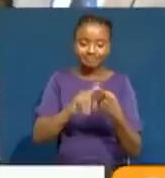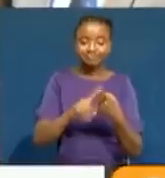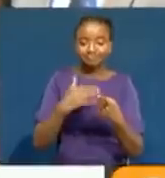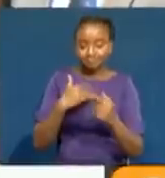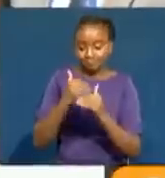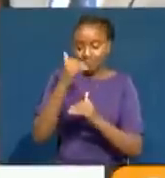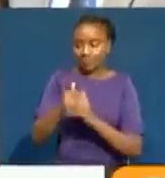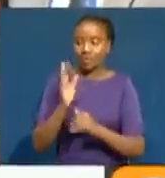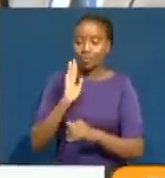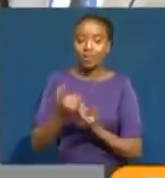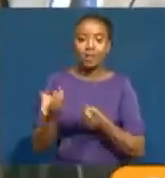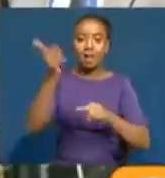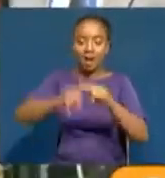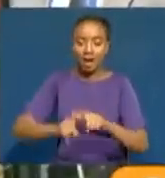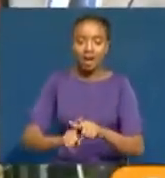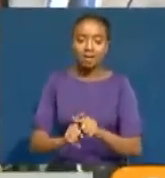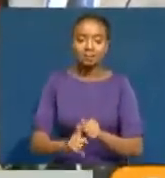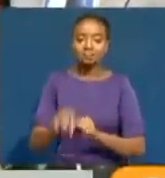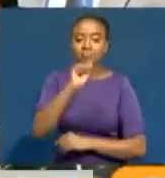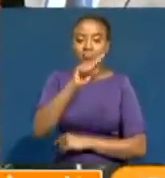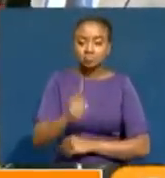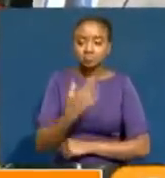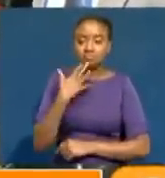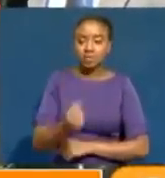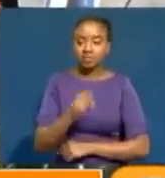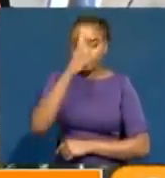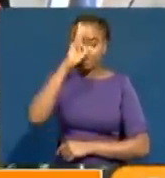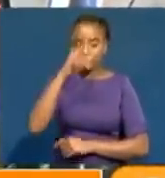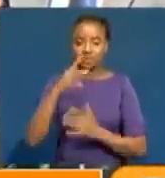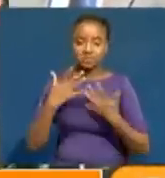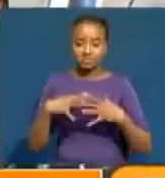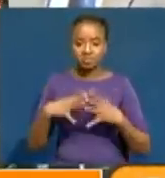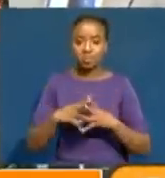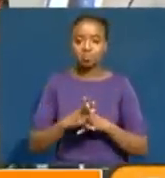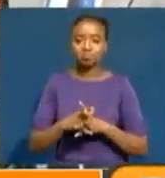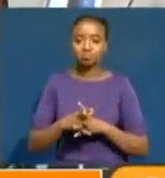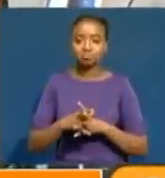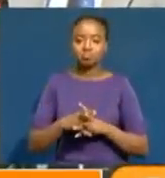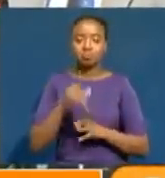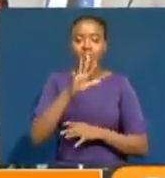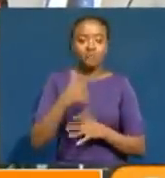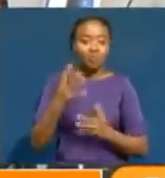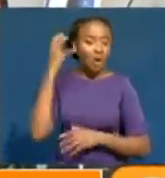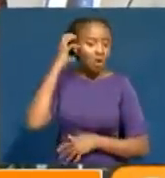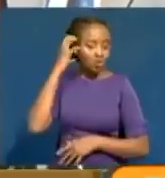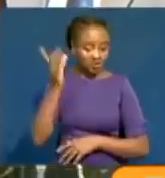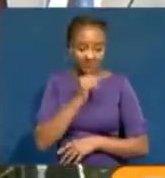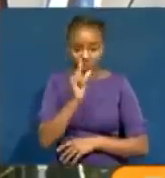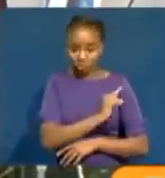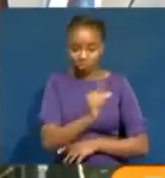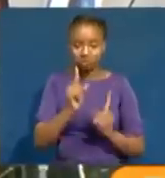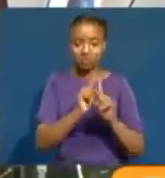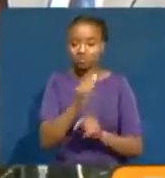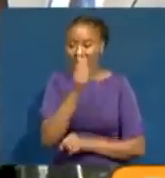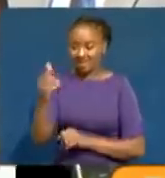we will be adding 5,500 police officers who are coming out of college shortly, and 300 specially